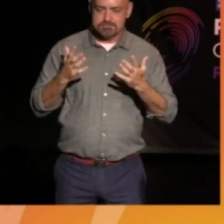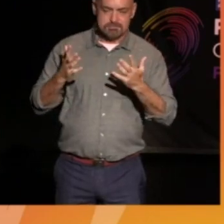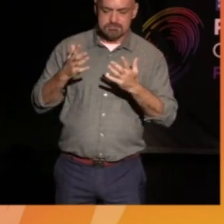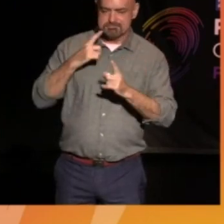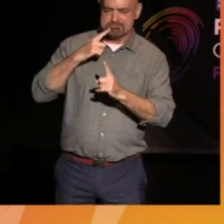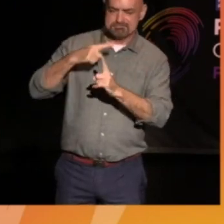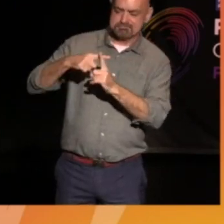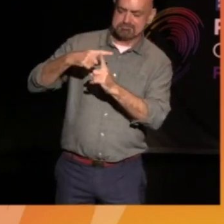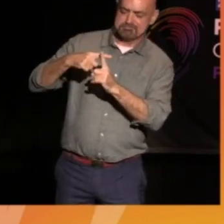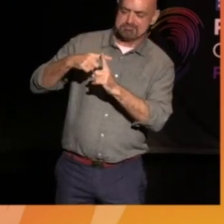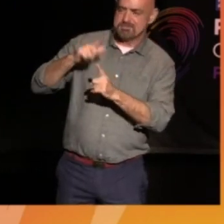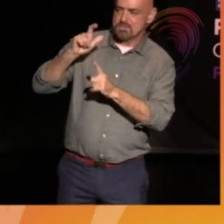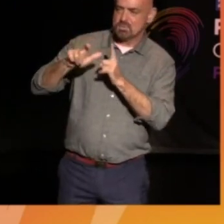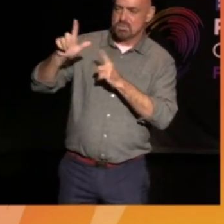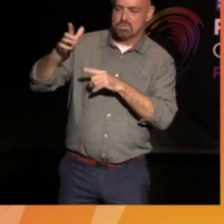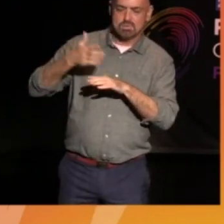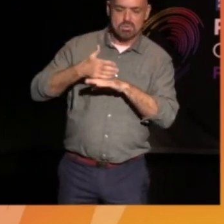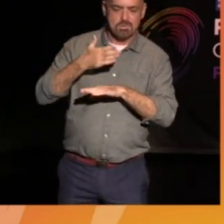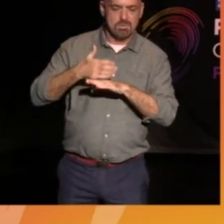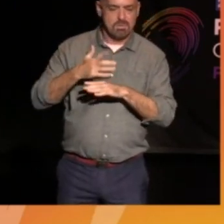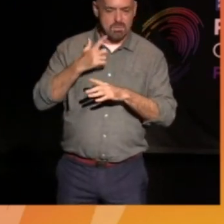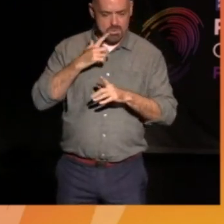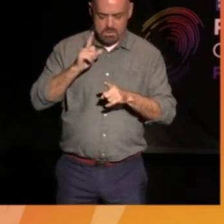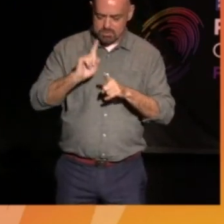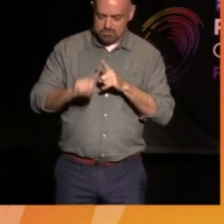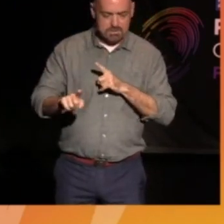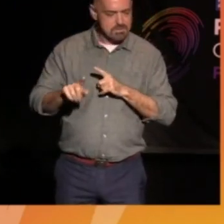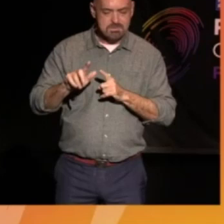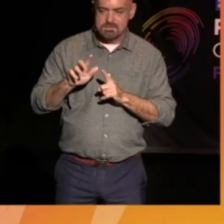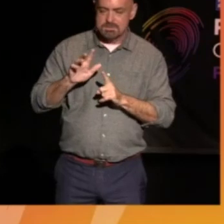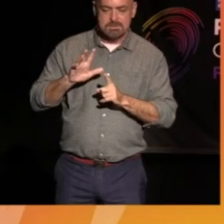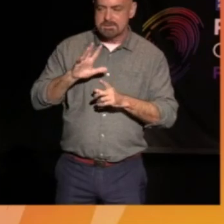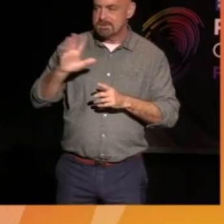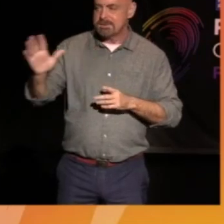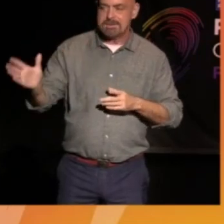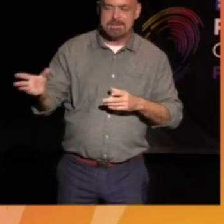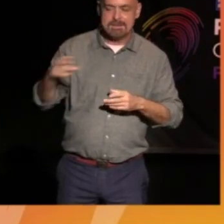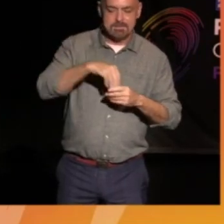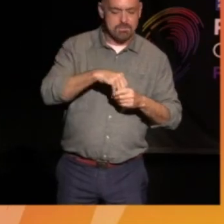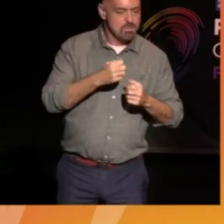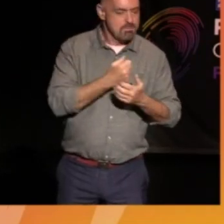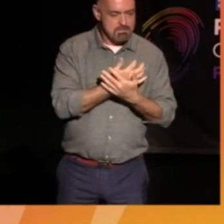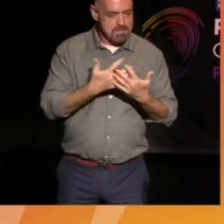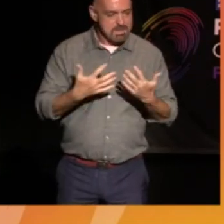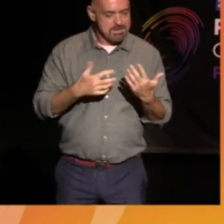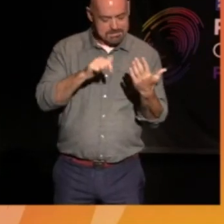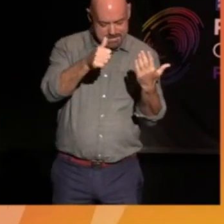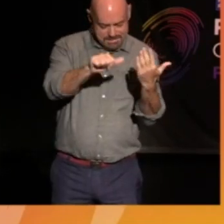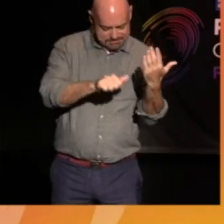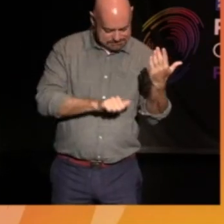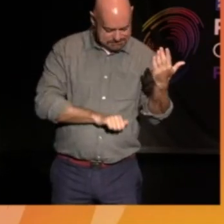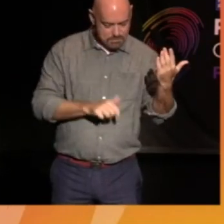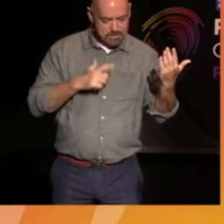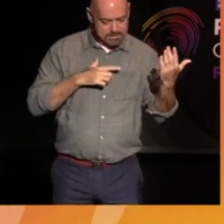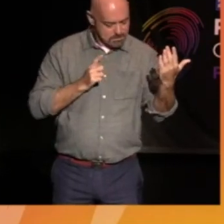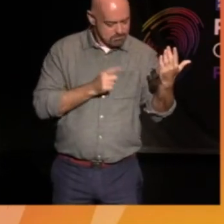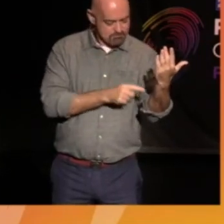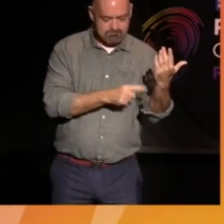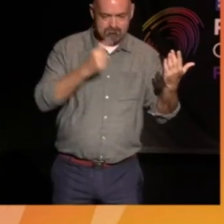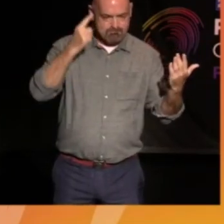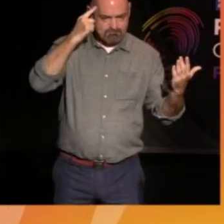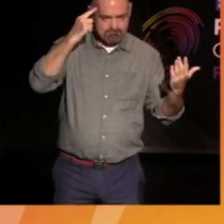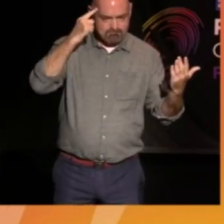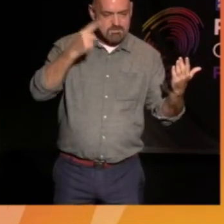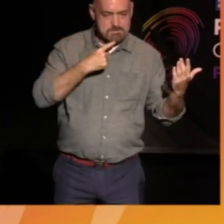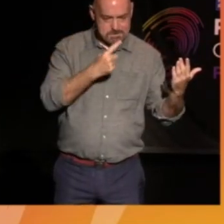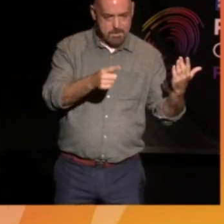to know that you're doing what you're doing, and we will try to add this into the many things on our list of things that we need to be aware of, tell other